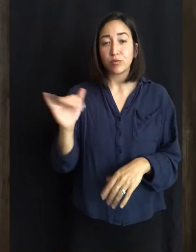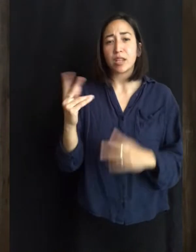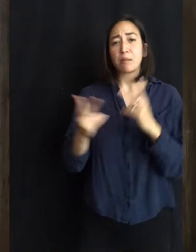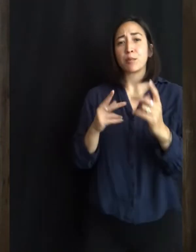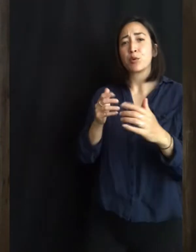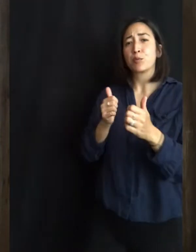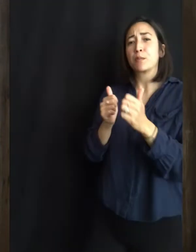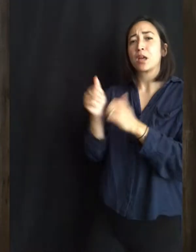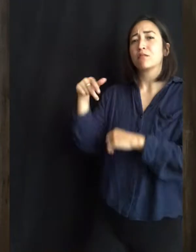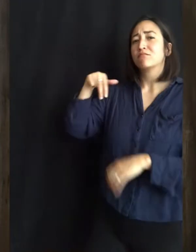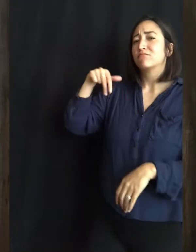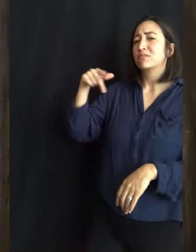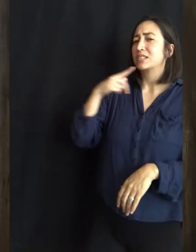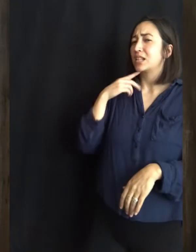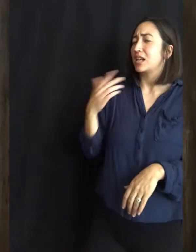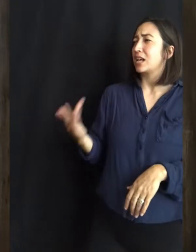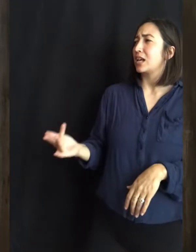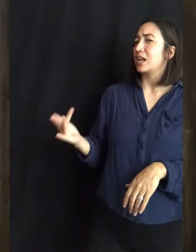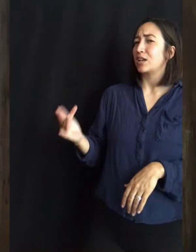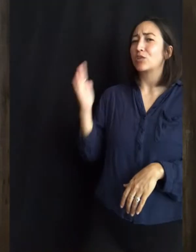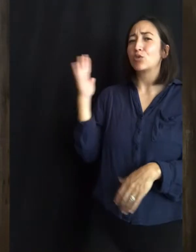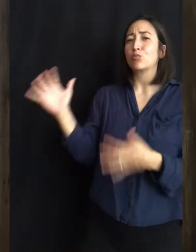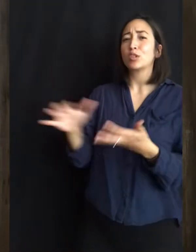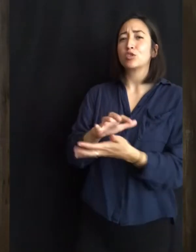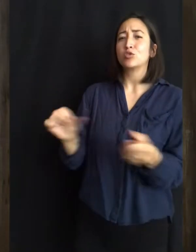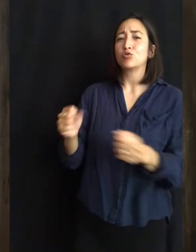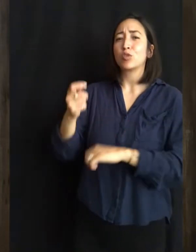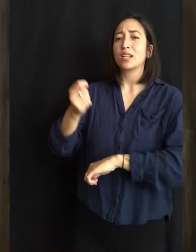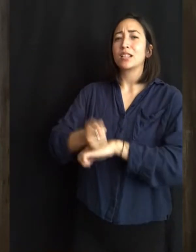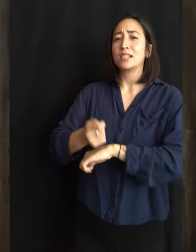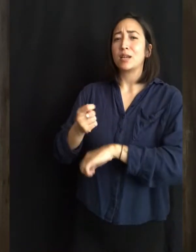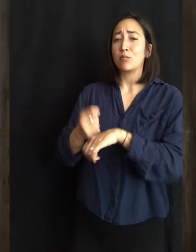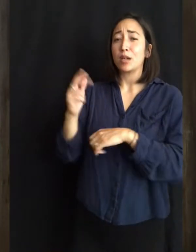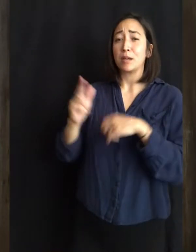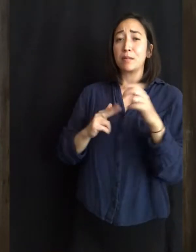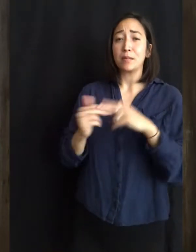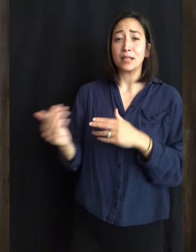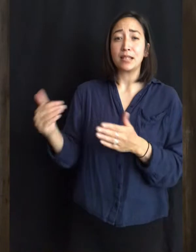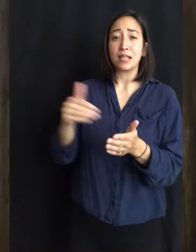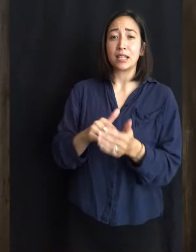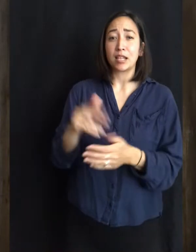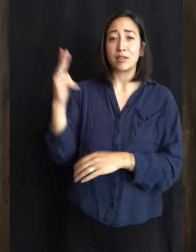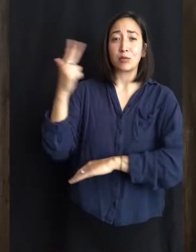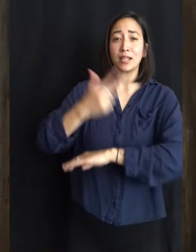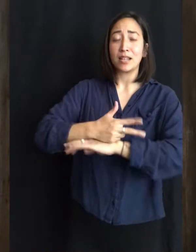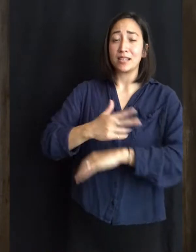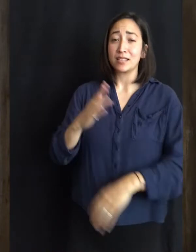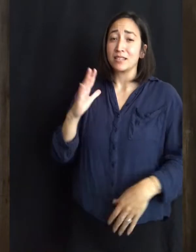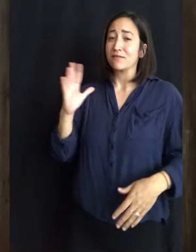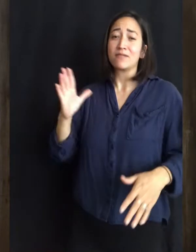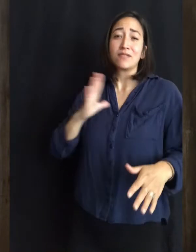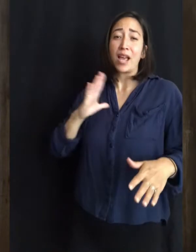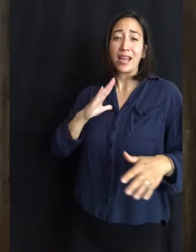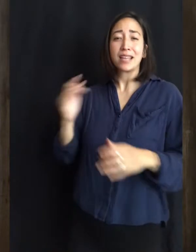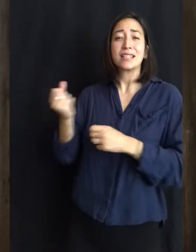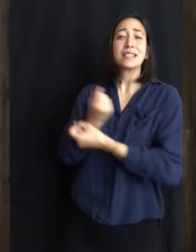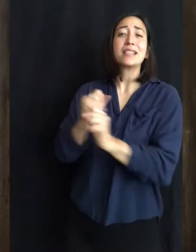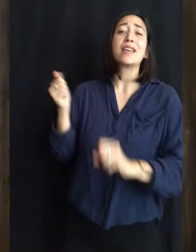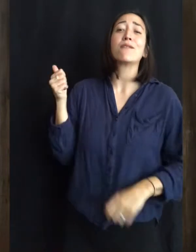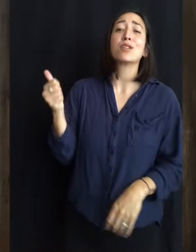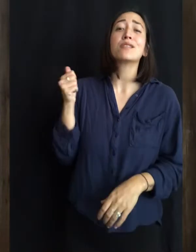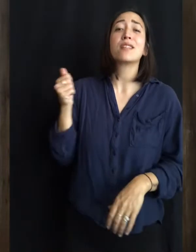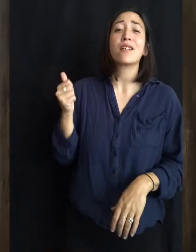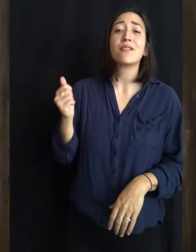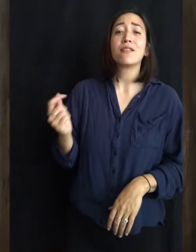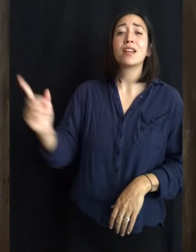and saying, "Ah, you who would destroy the temple and rebuild it in 3 days, save yourself and